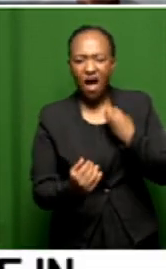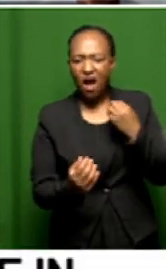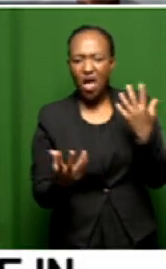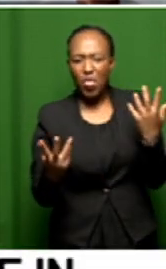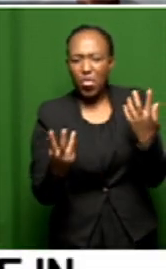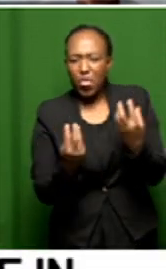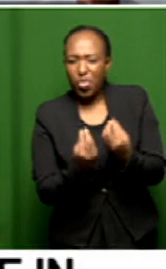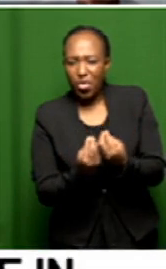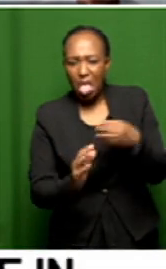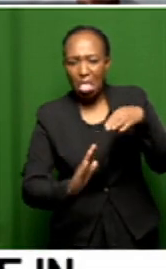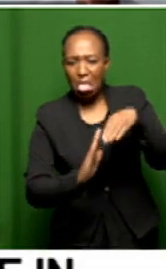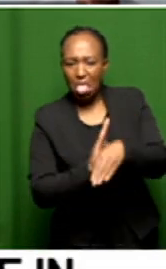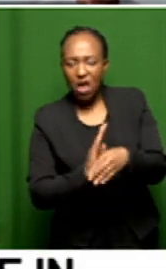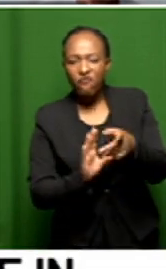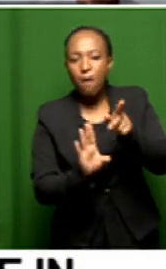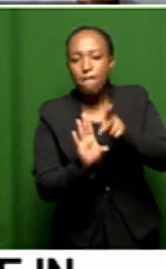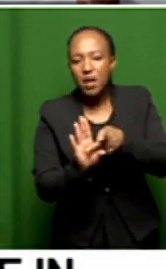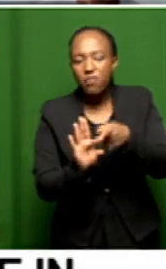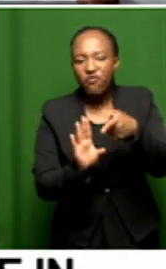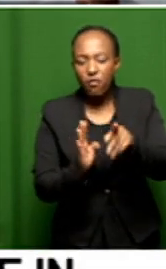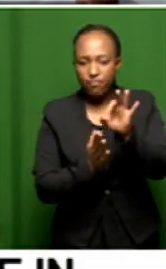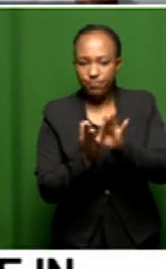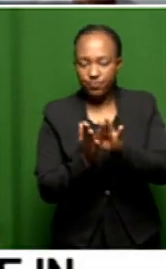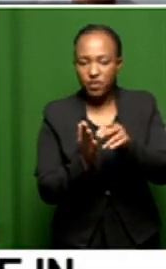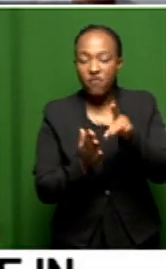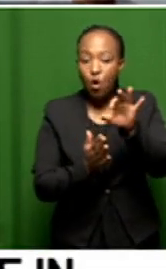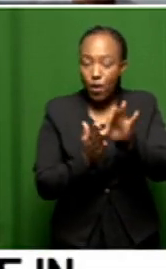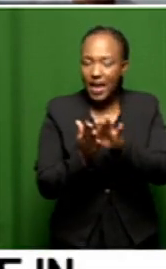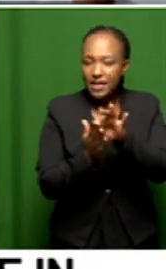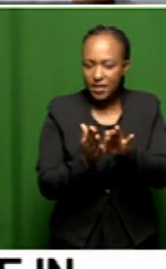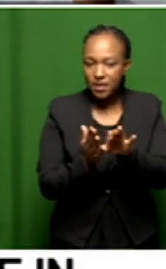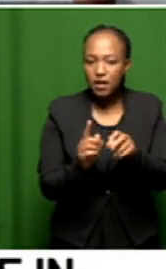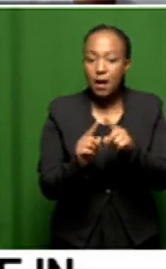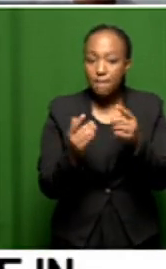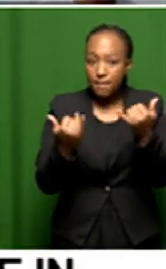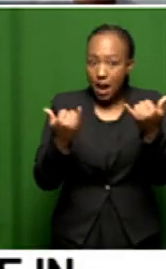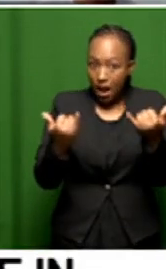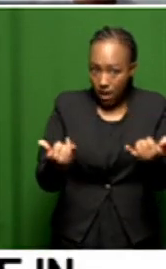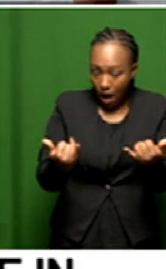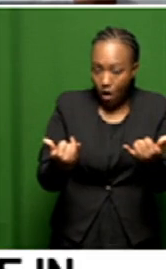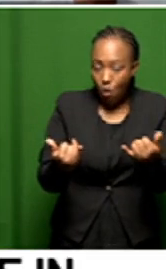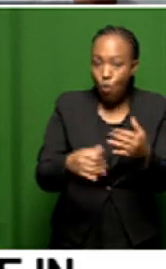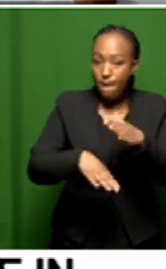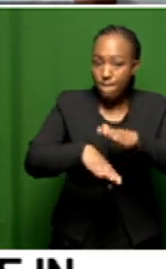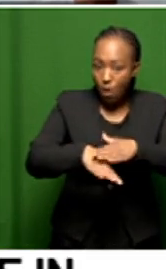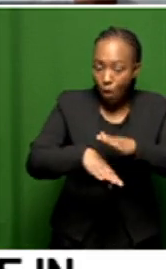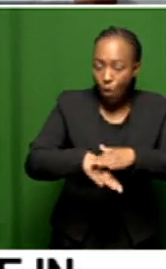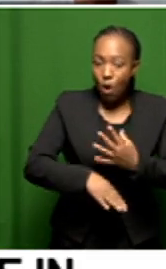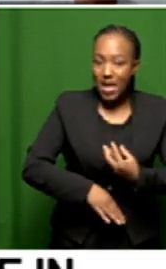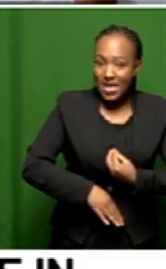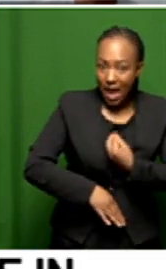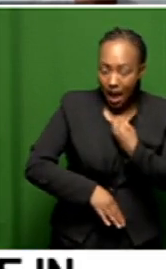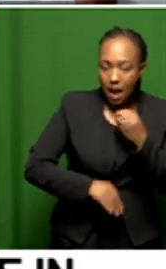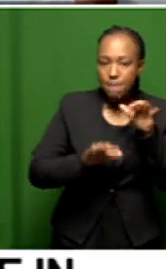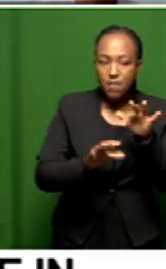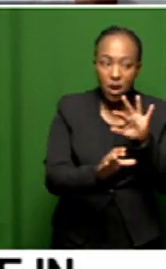being interested in participating in these in elections in general. So now that there is more young people